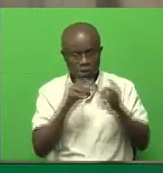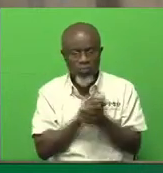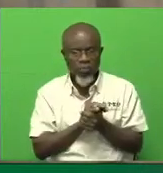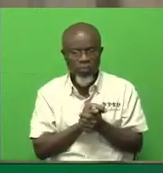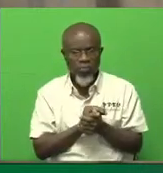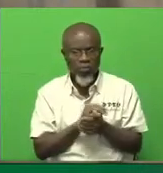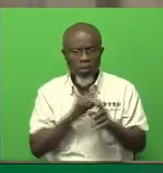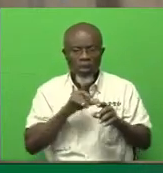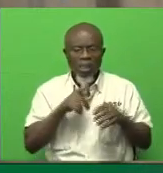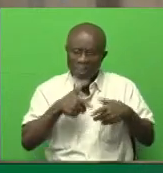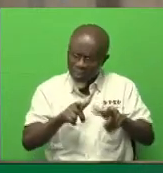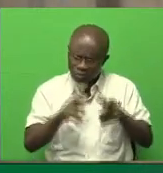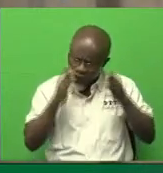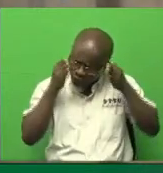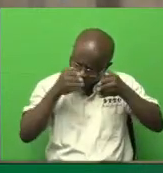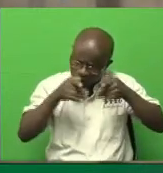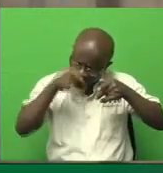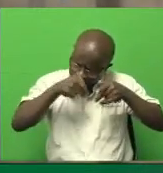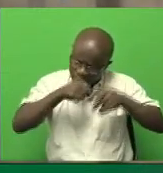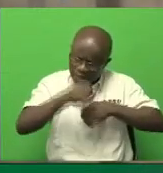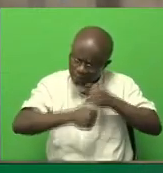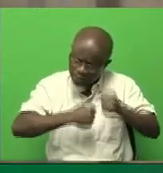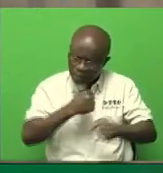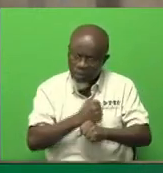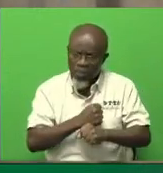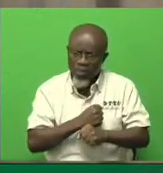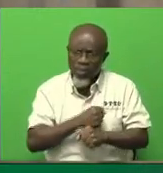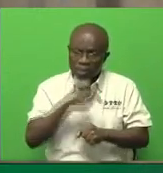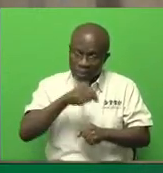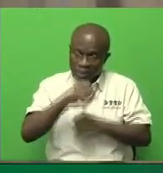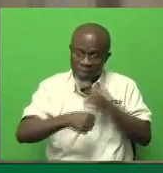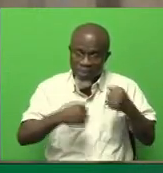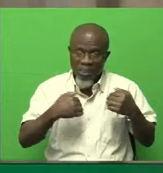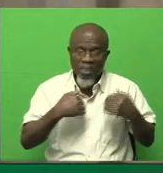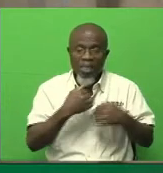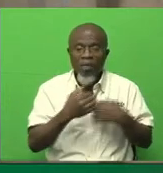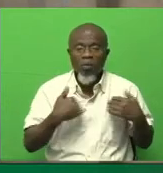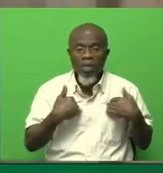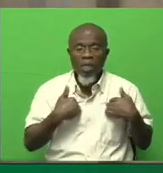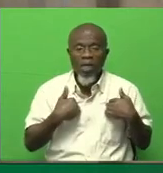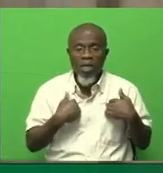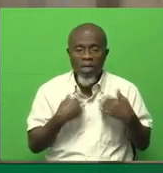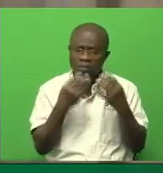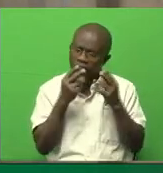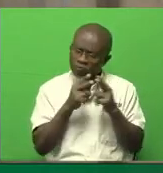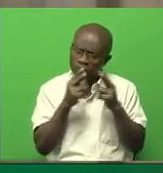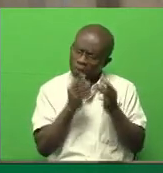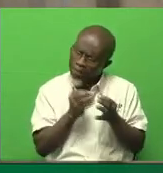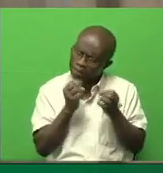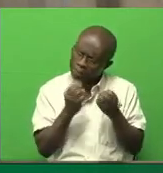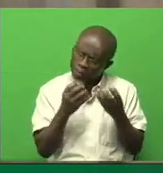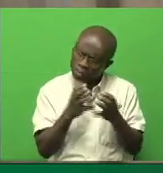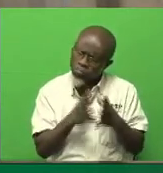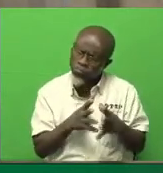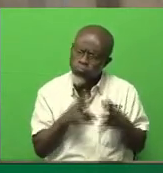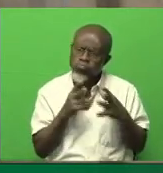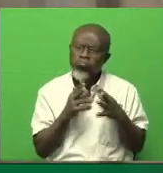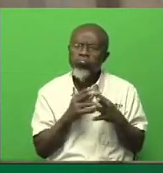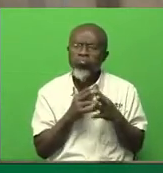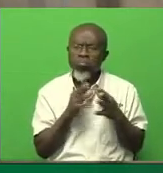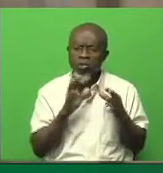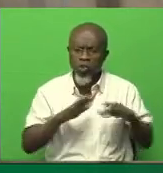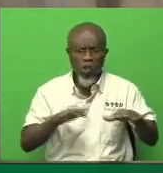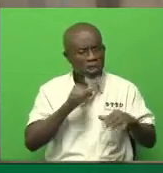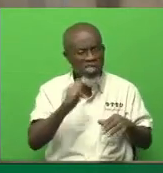year this year we had a significant number of students not passing the